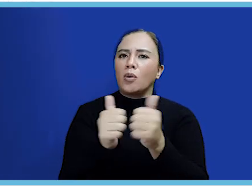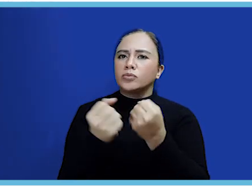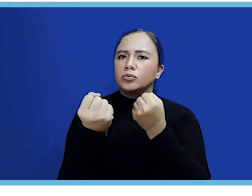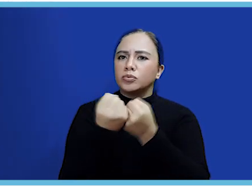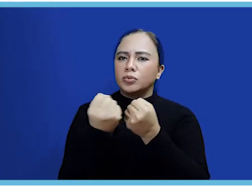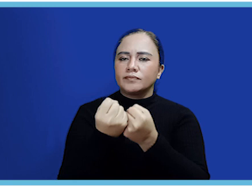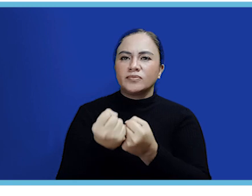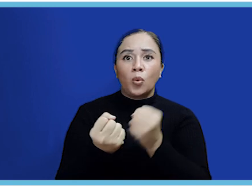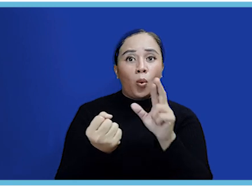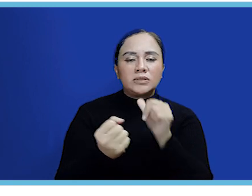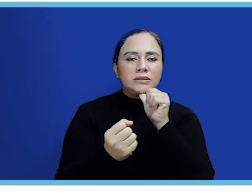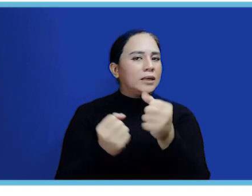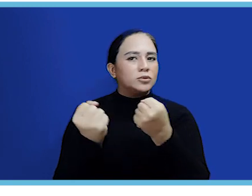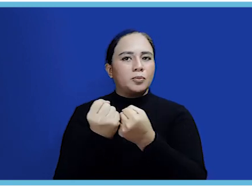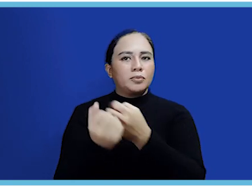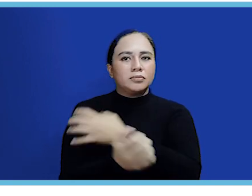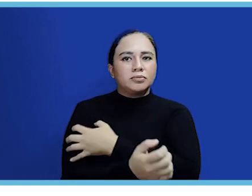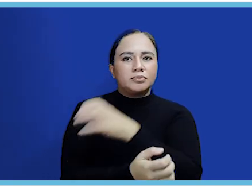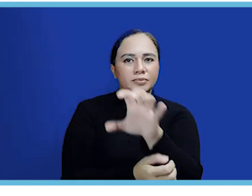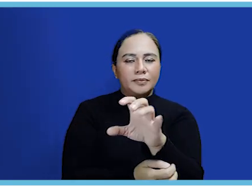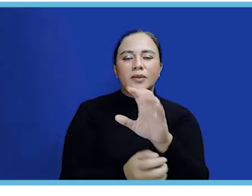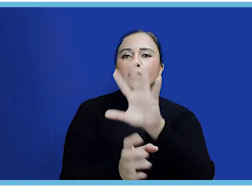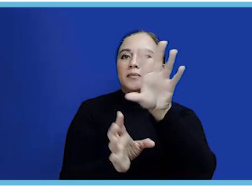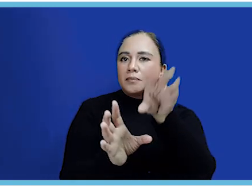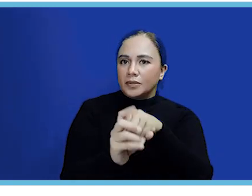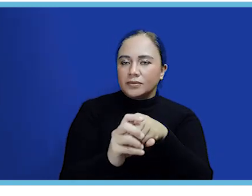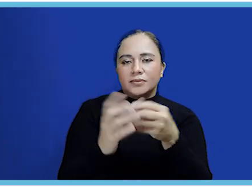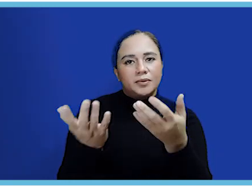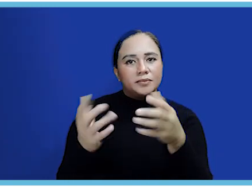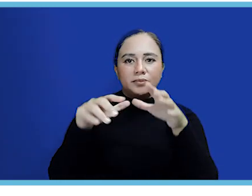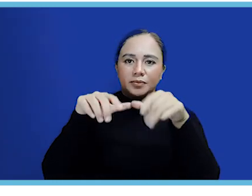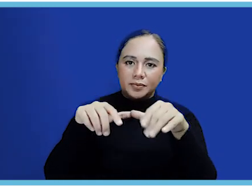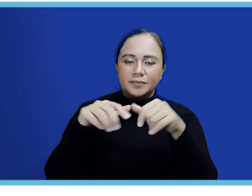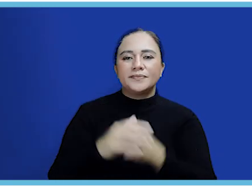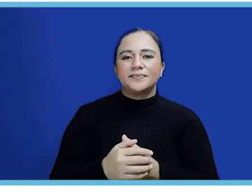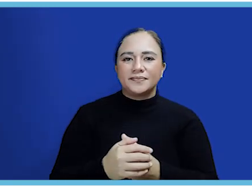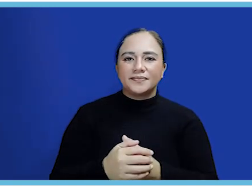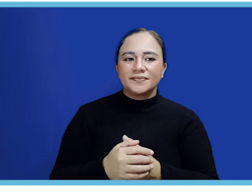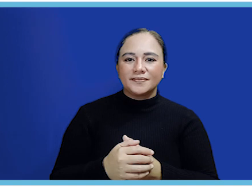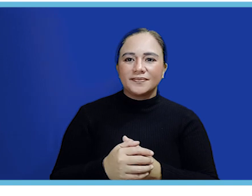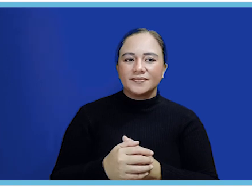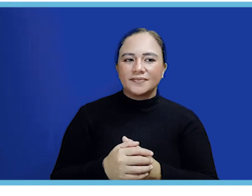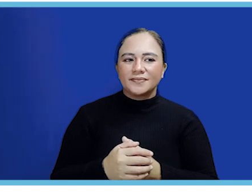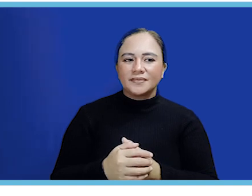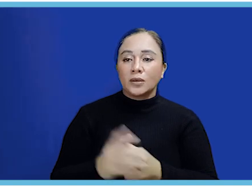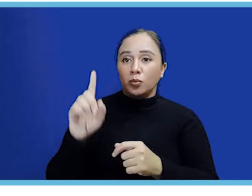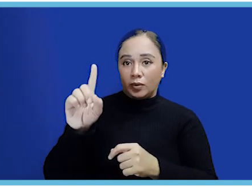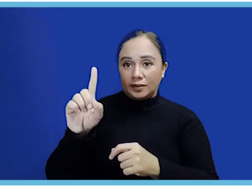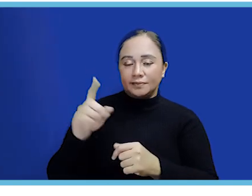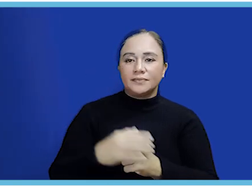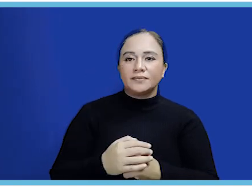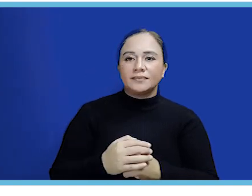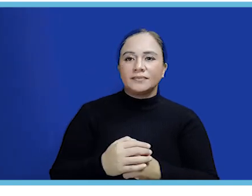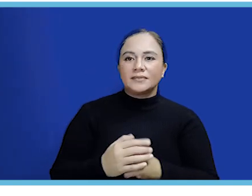how they support or not support the empowerment and participation of persons with disabilities.